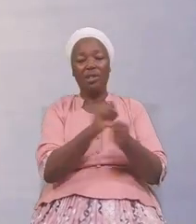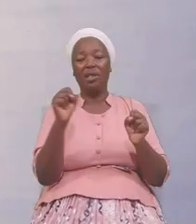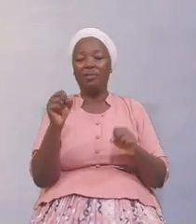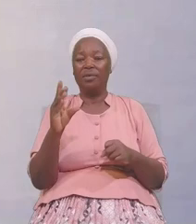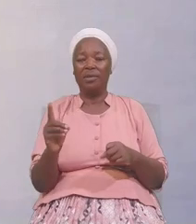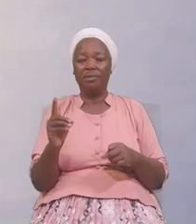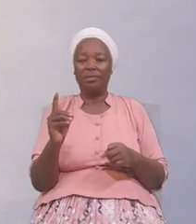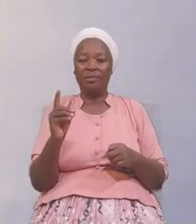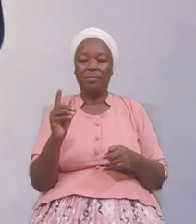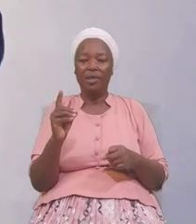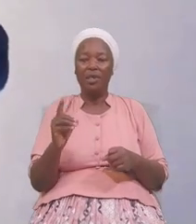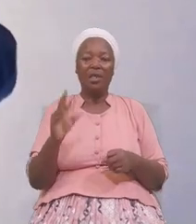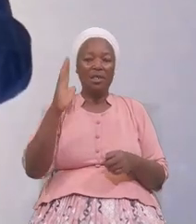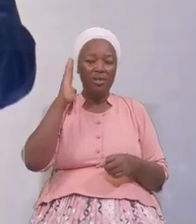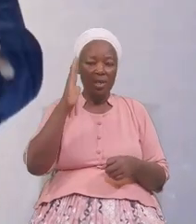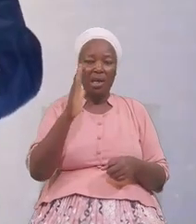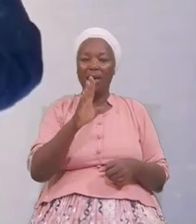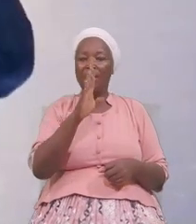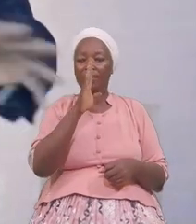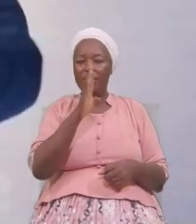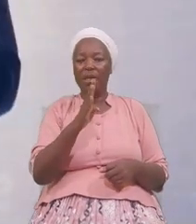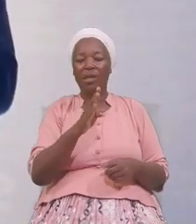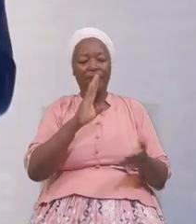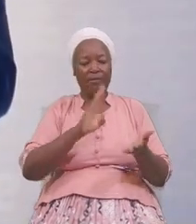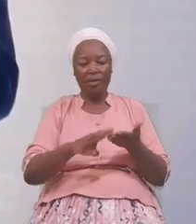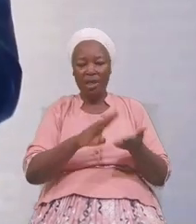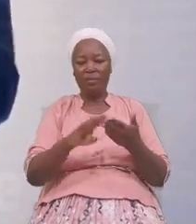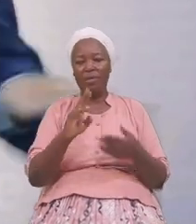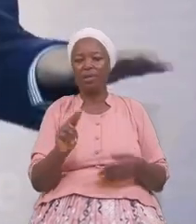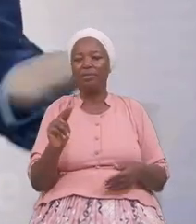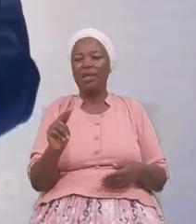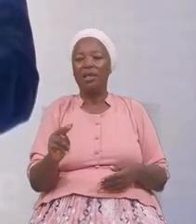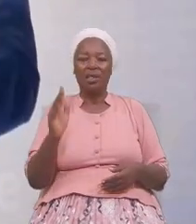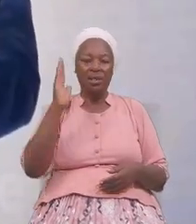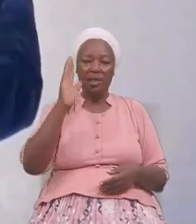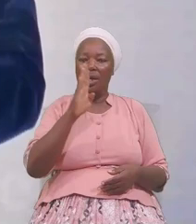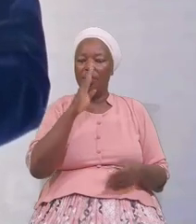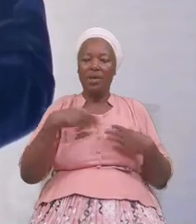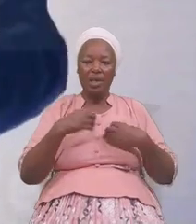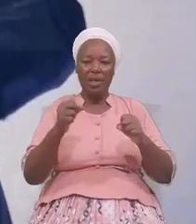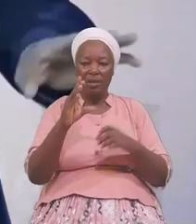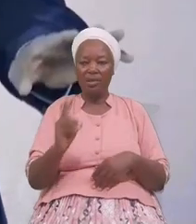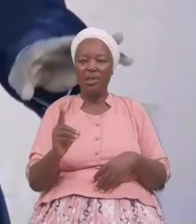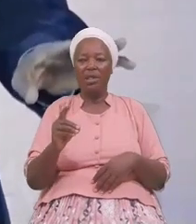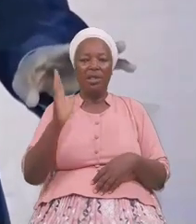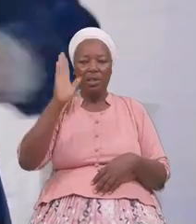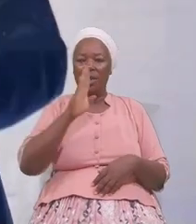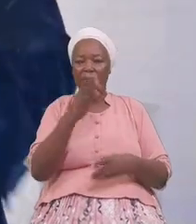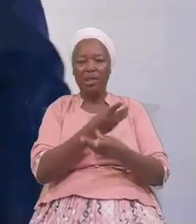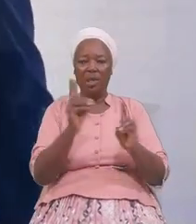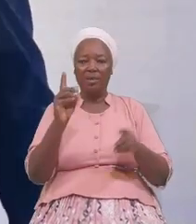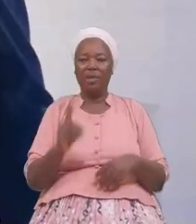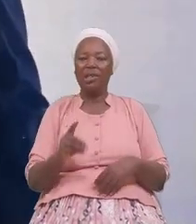saved, shall be forgiven, shall be healed, shall be